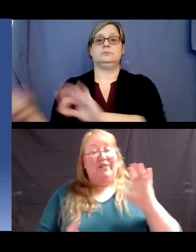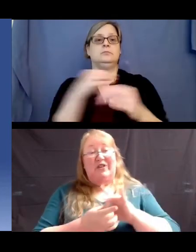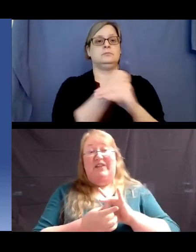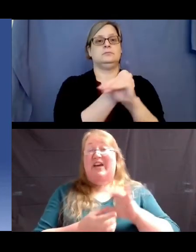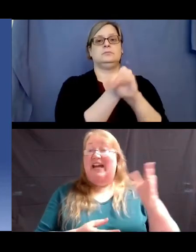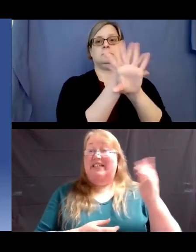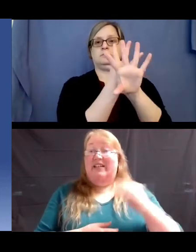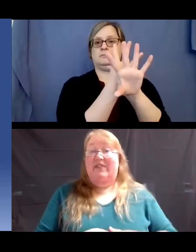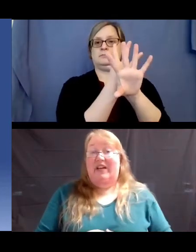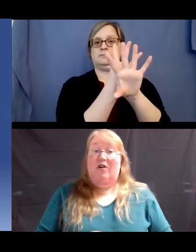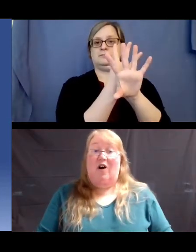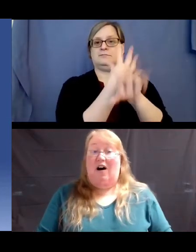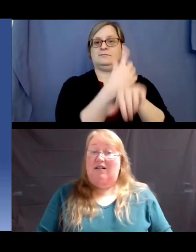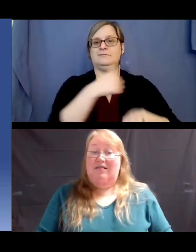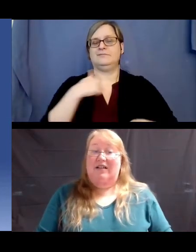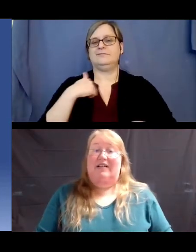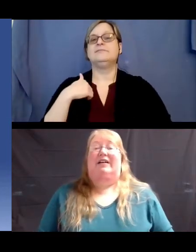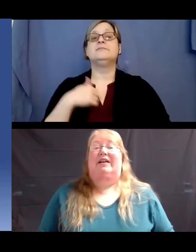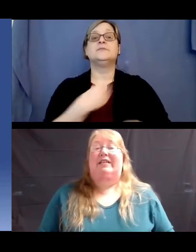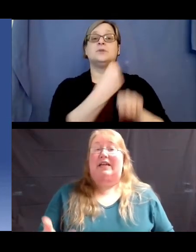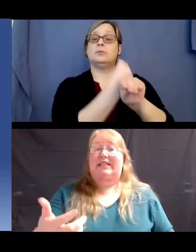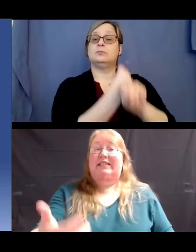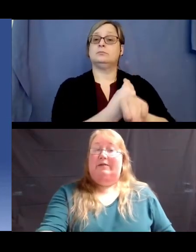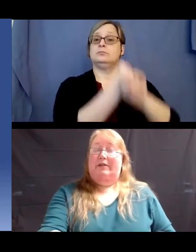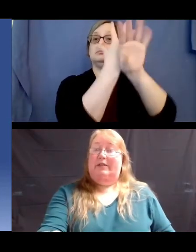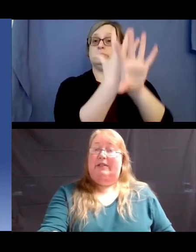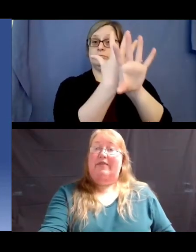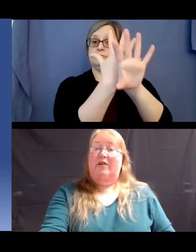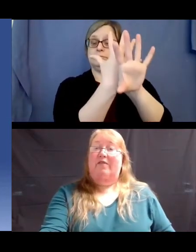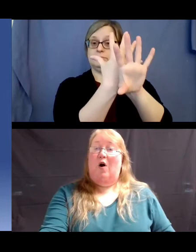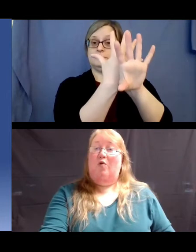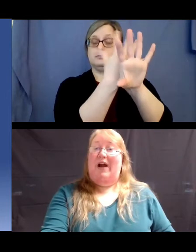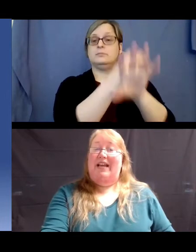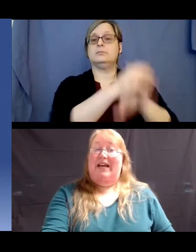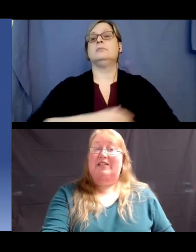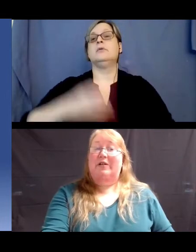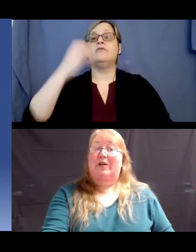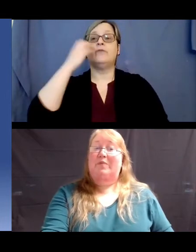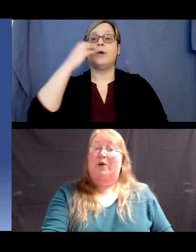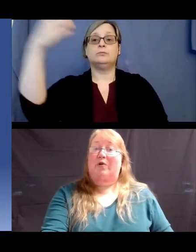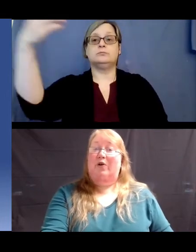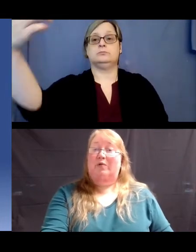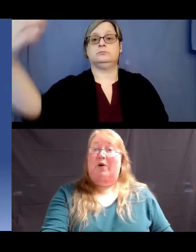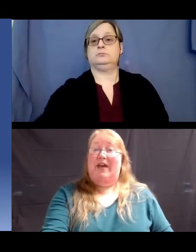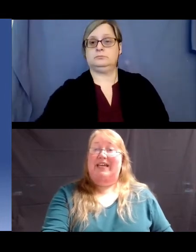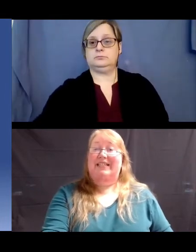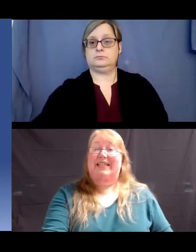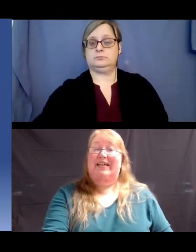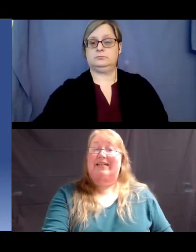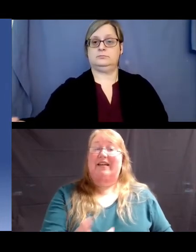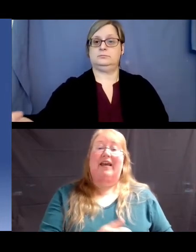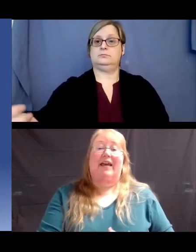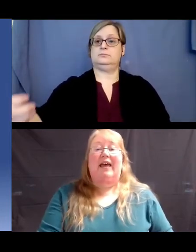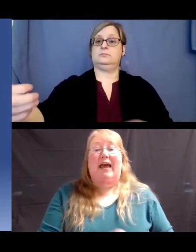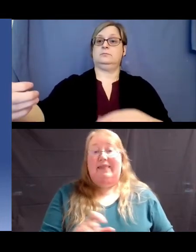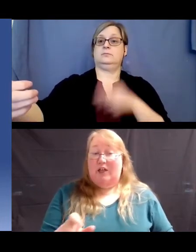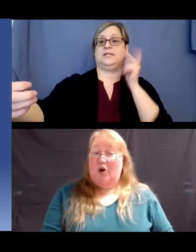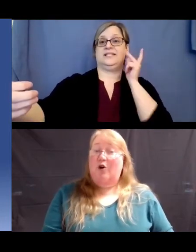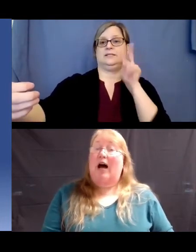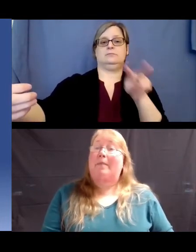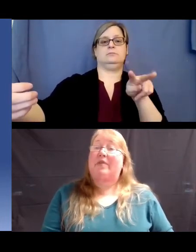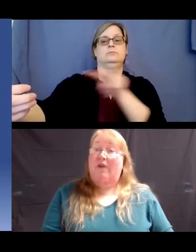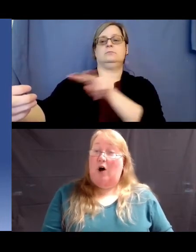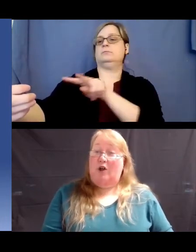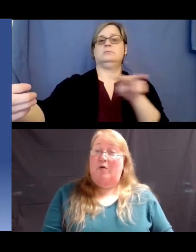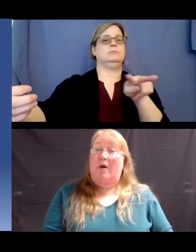So after they've connected the video call, they set their phone right next to the computer where they can see it, and they